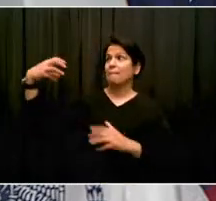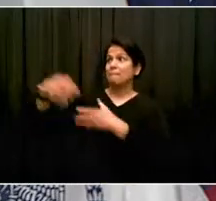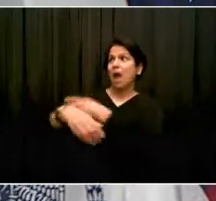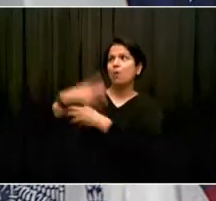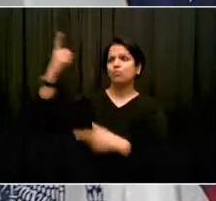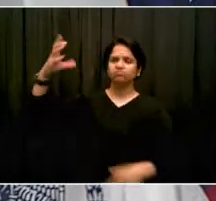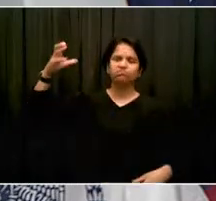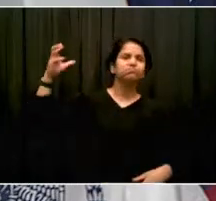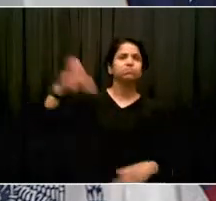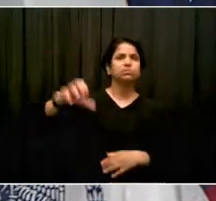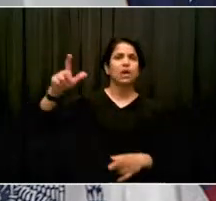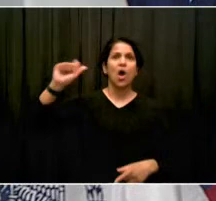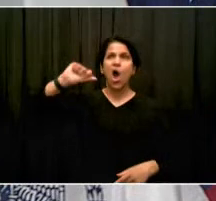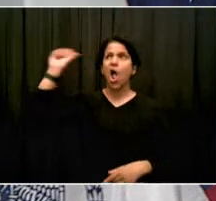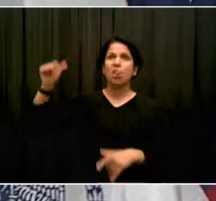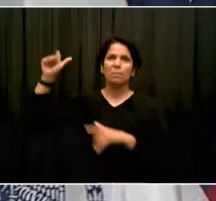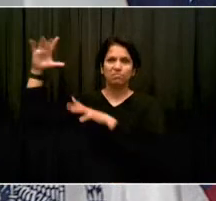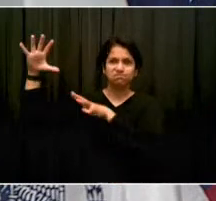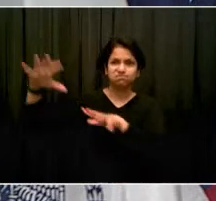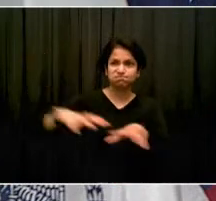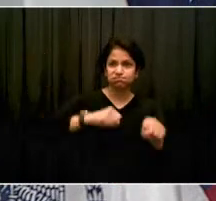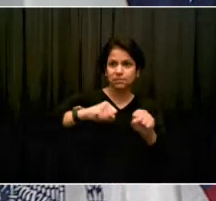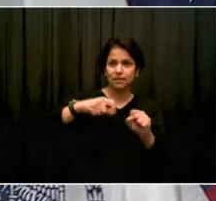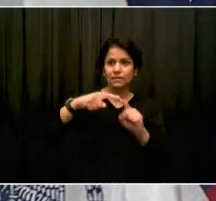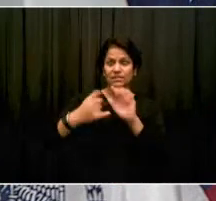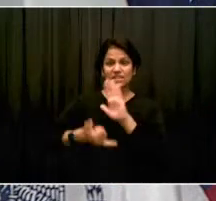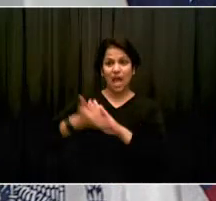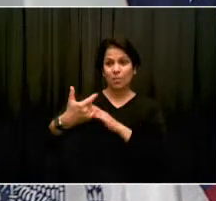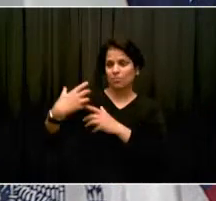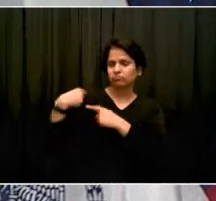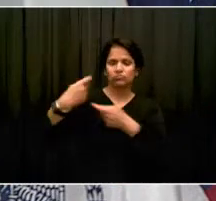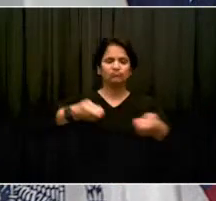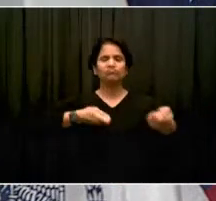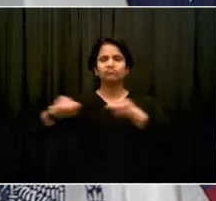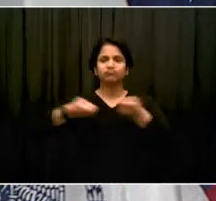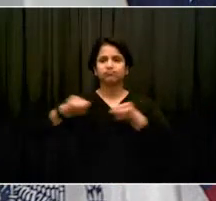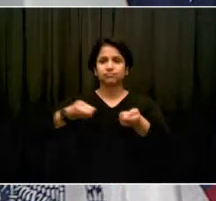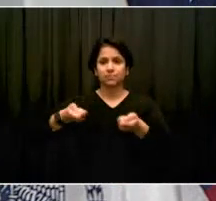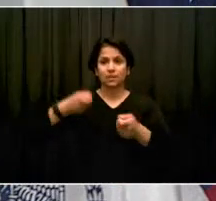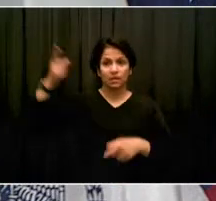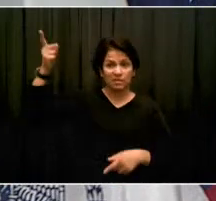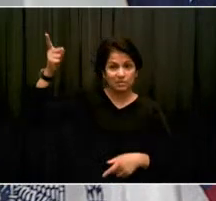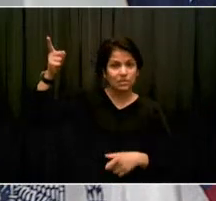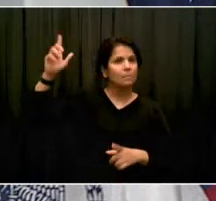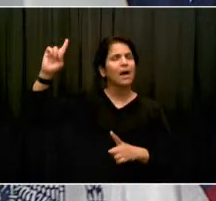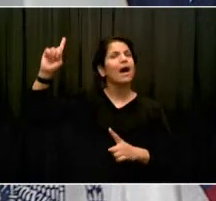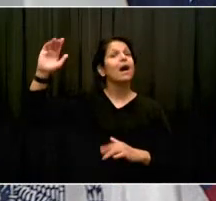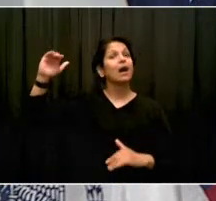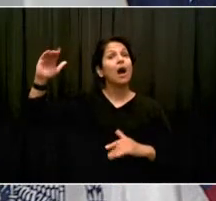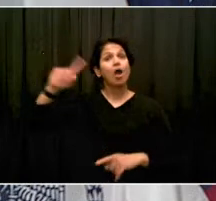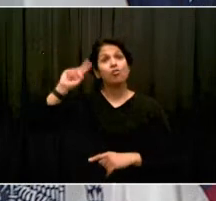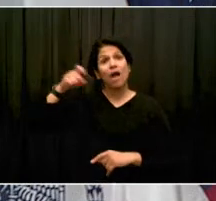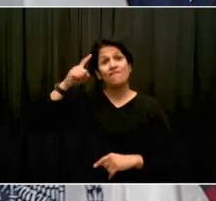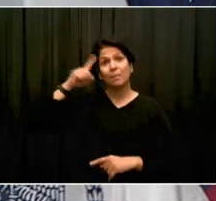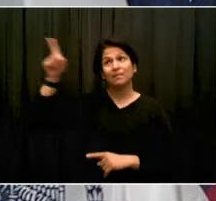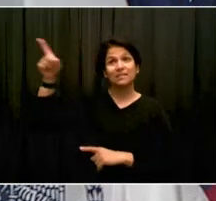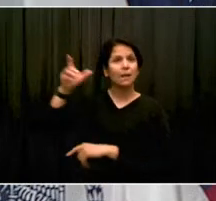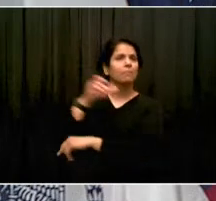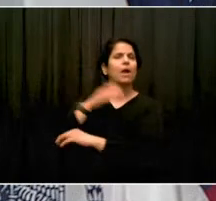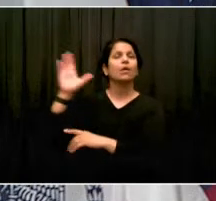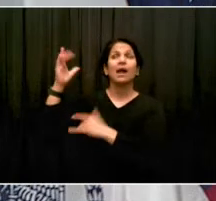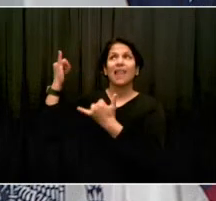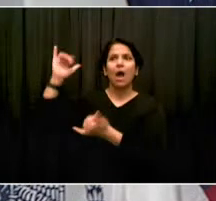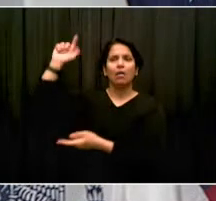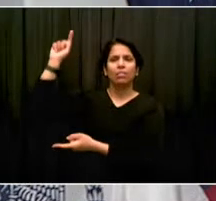I think the legislature is running the state of New York, and thank God for it. I have a lot of faith in Andrea Stewart Cousins and